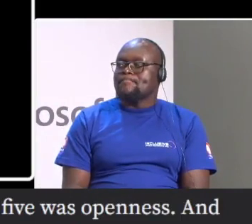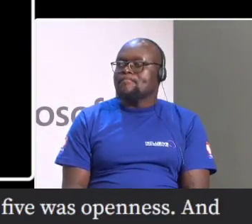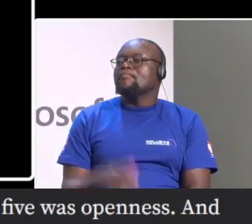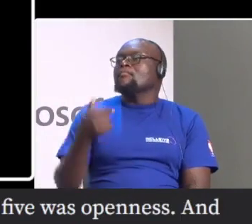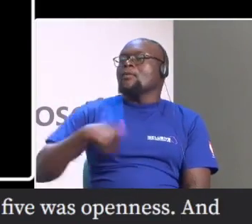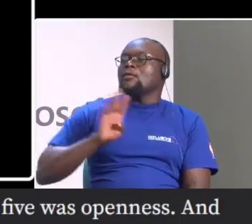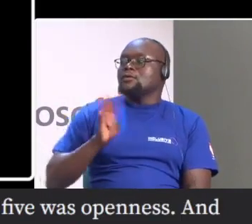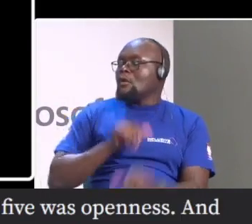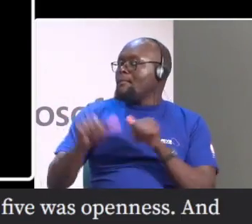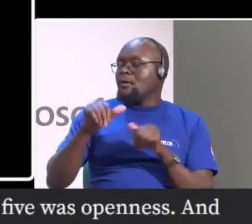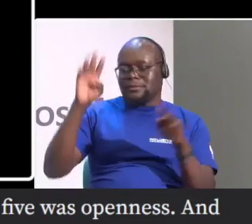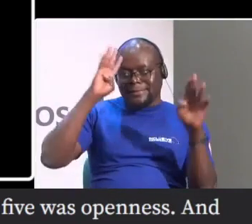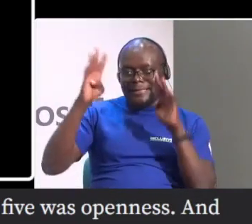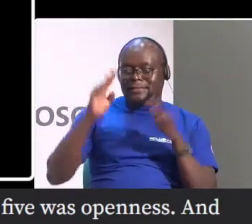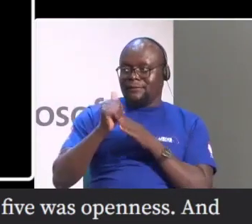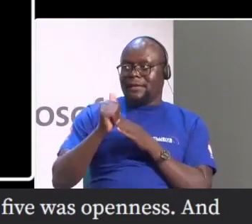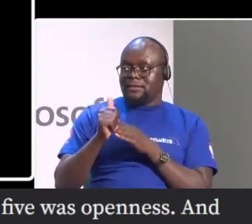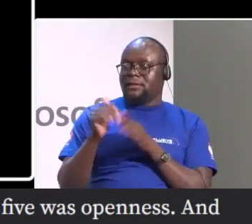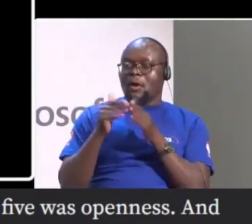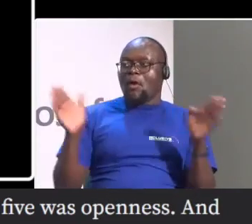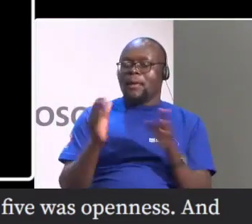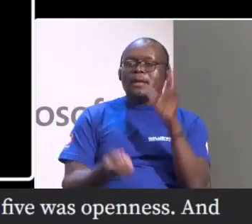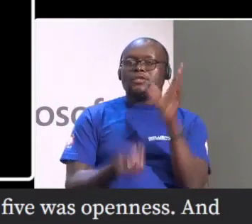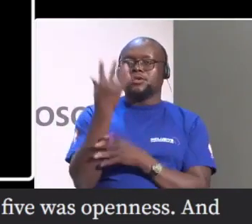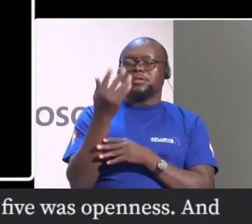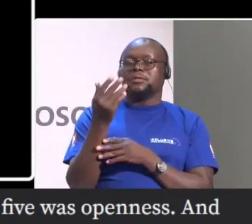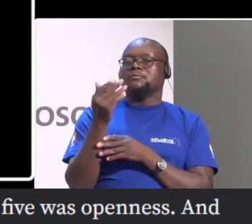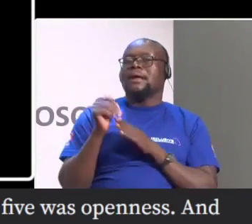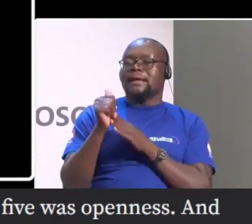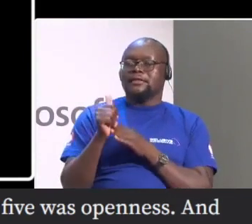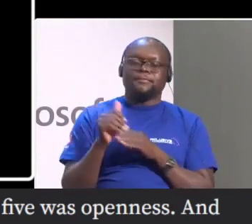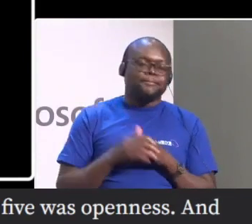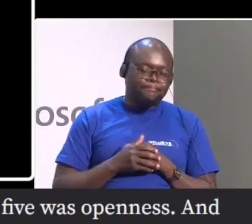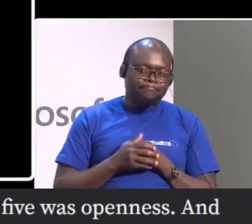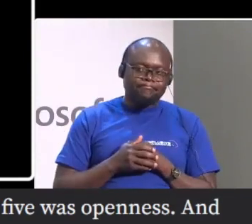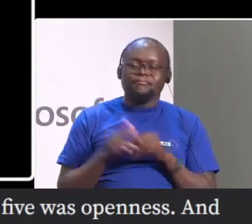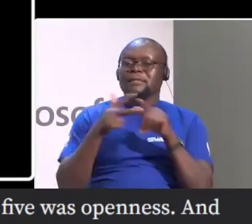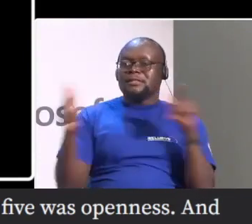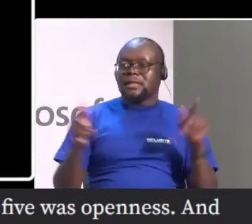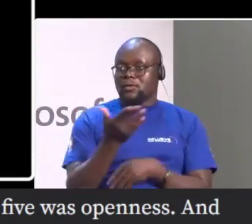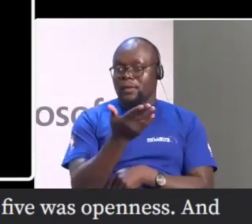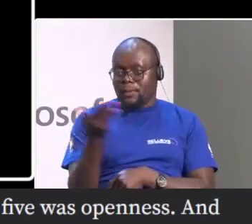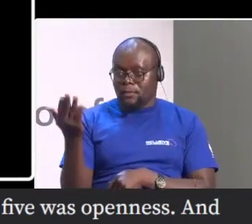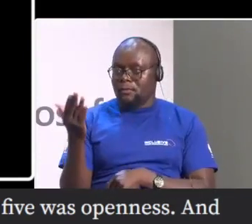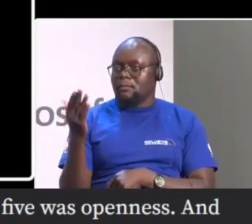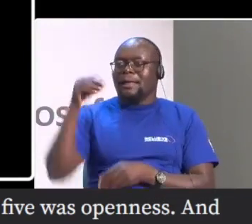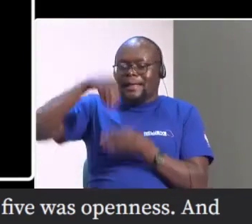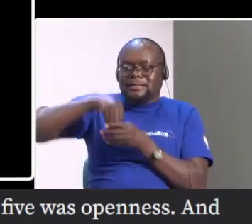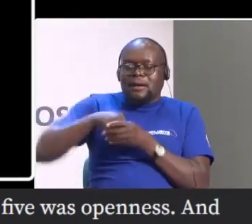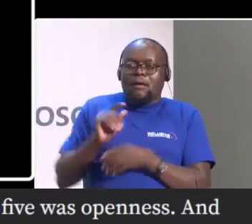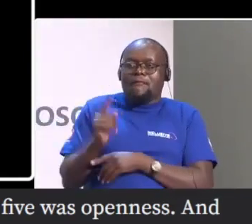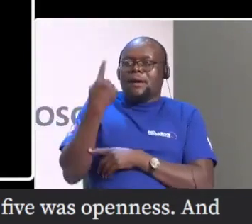So we talk about creative leadership as open sourcing leadership. It's hacking leadership. It starts with you, internal